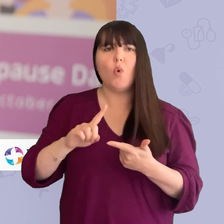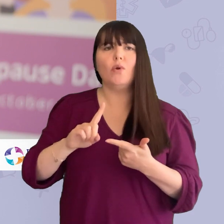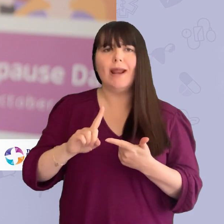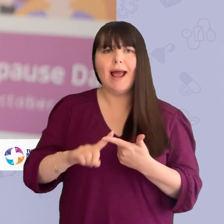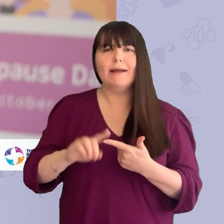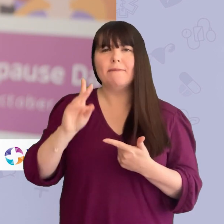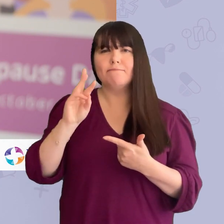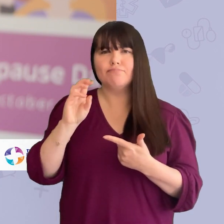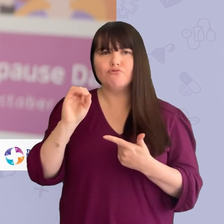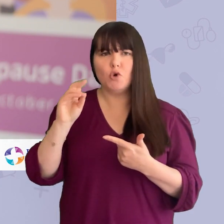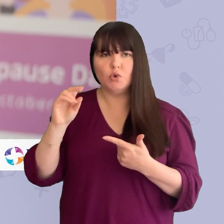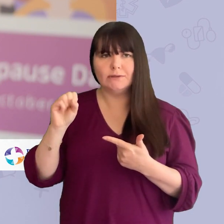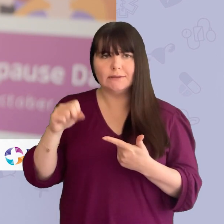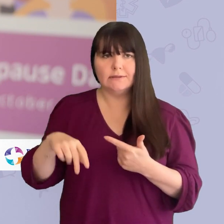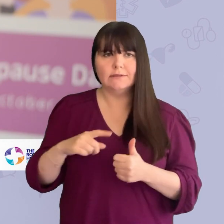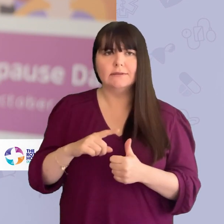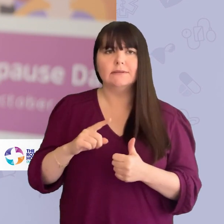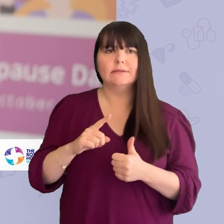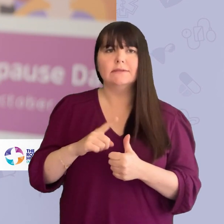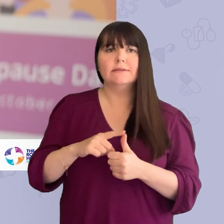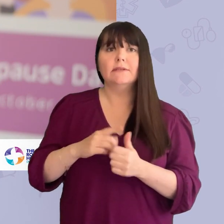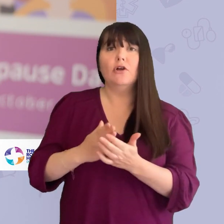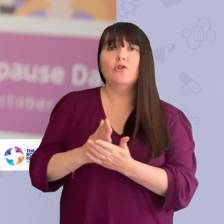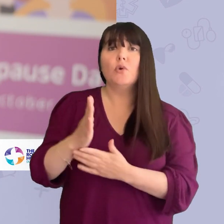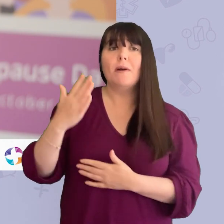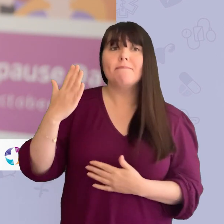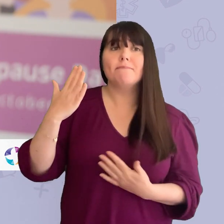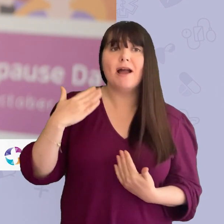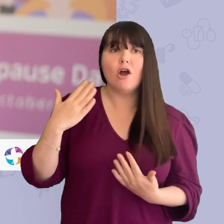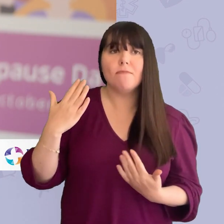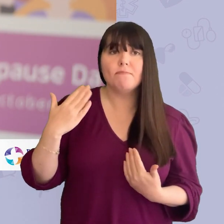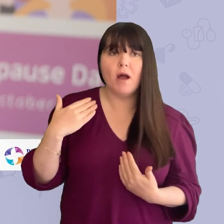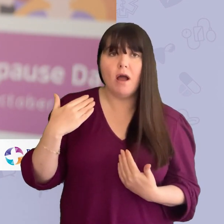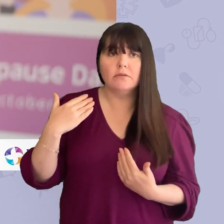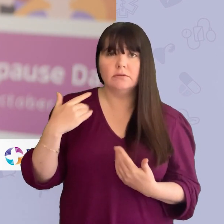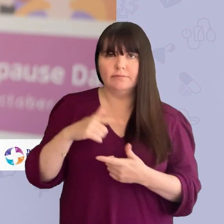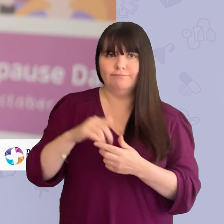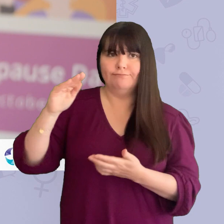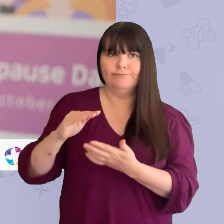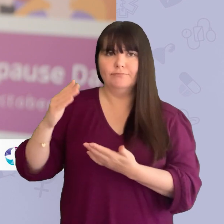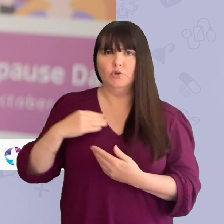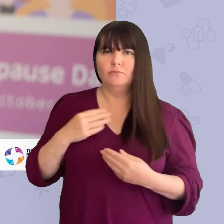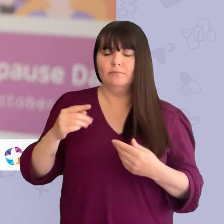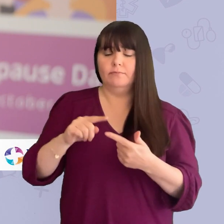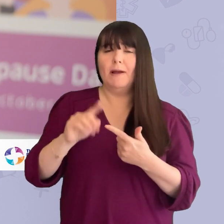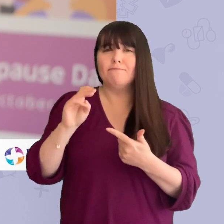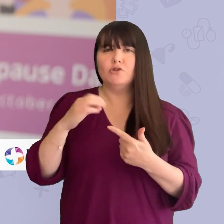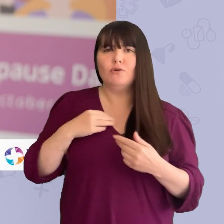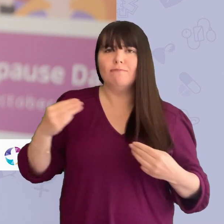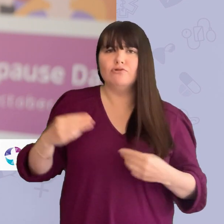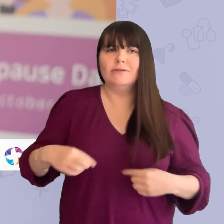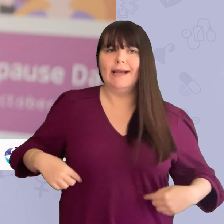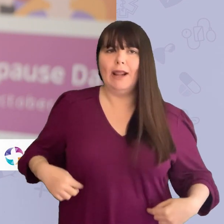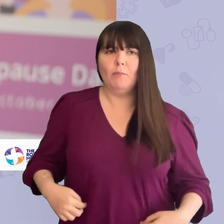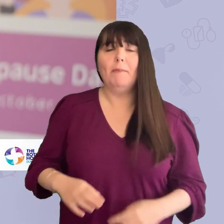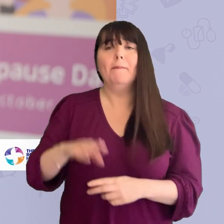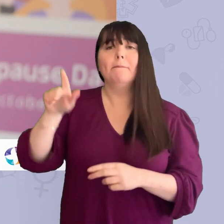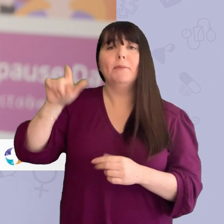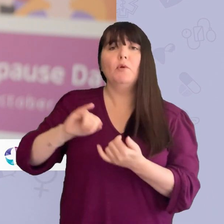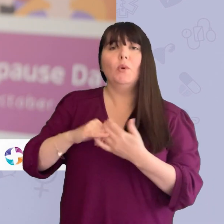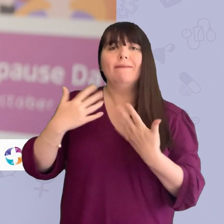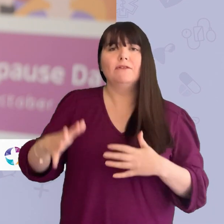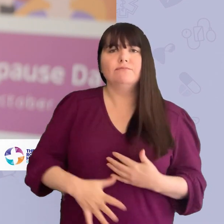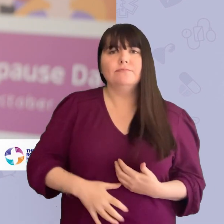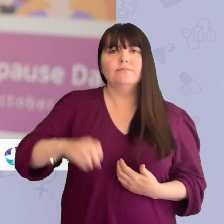relieves the menopausal symptoms, and the progesterone protects the lining of the womb. So for women who've had a hysterectomy, they can take